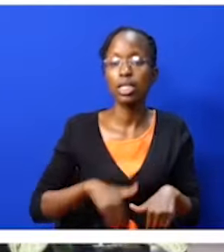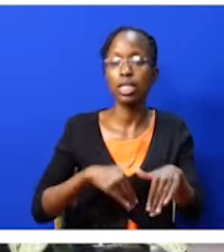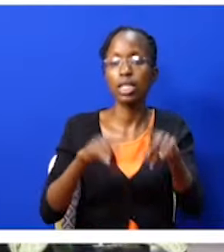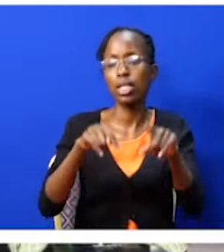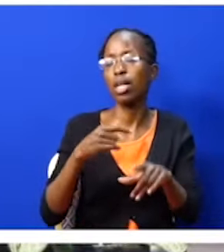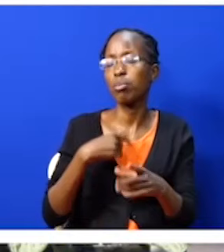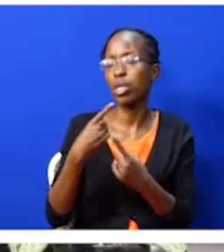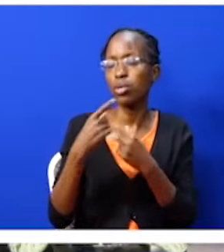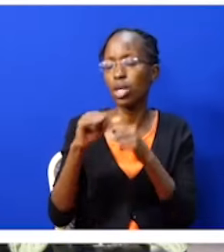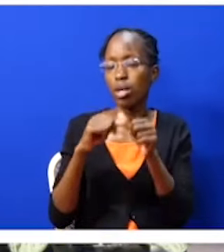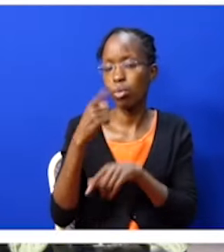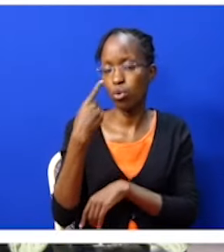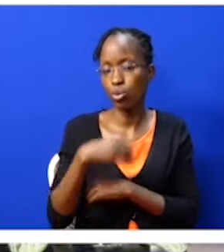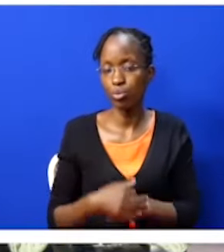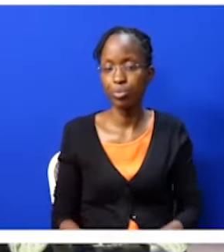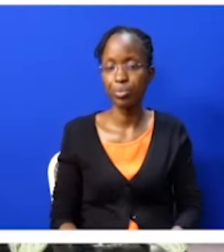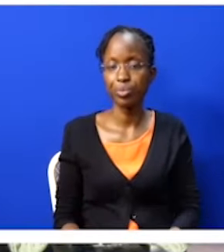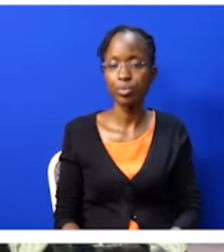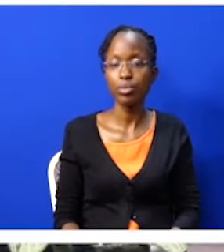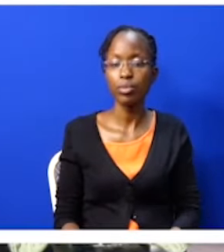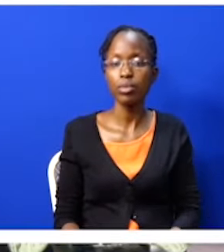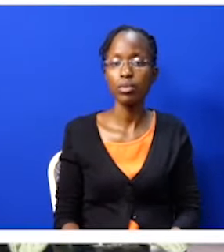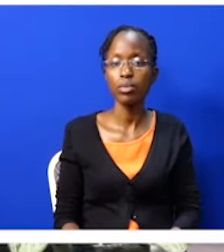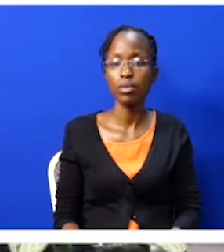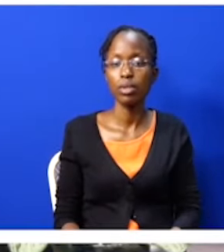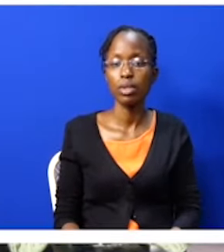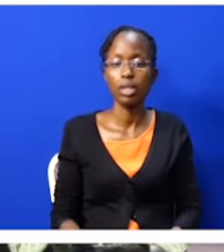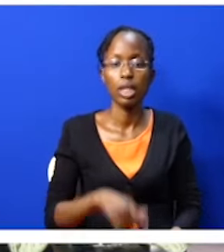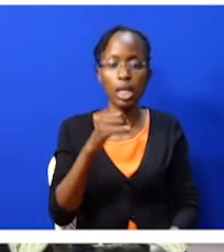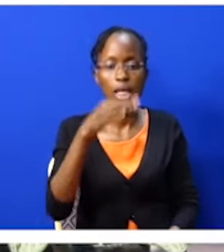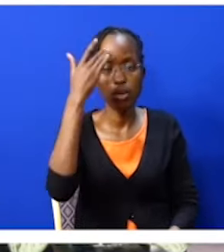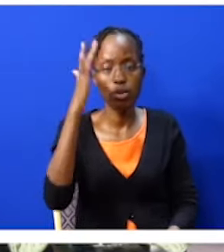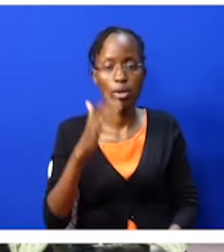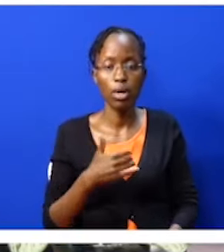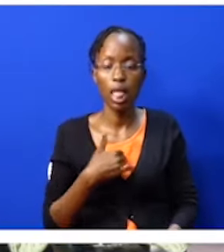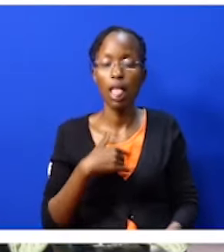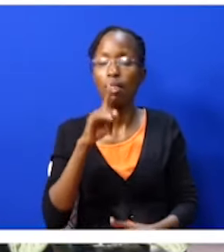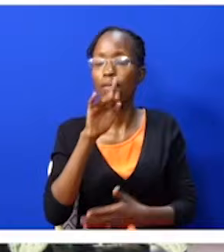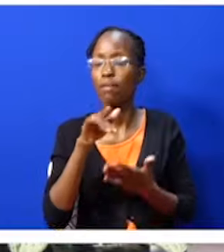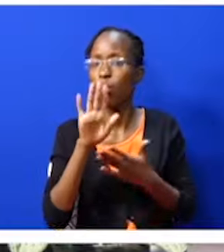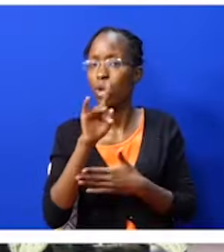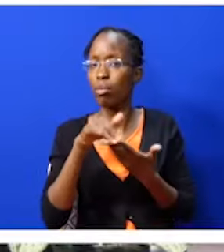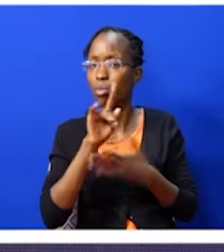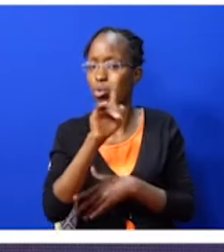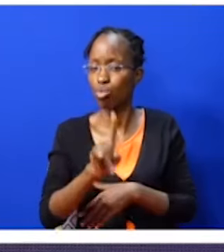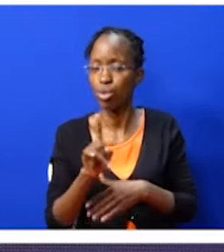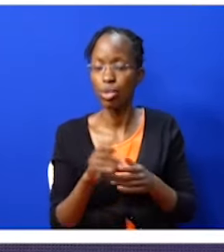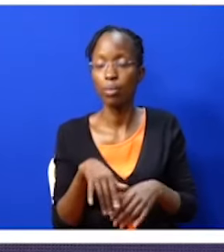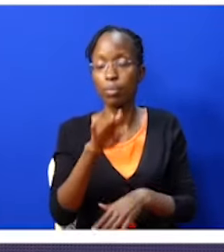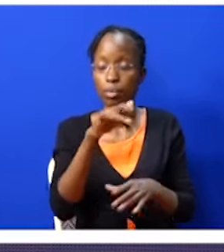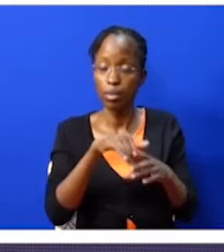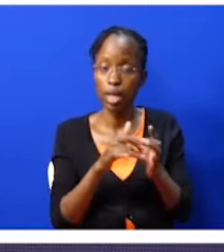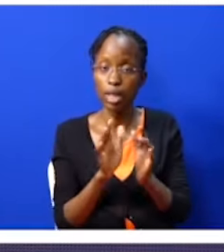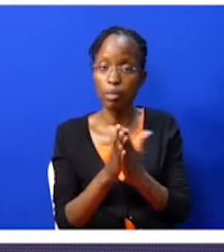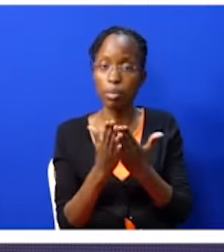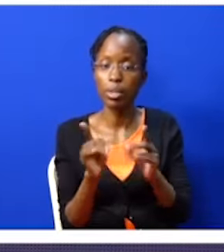is this person? Now, if you at home haven't guessed it yet, I have one more hint for you. In the Bible,